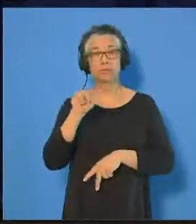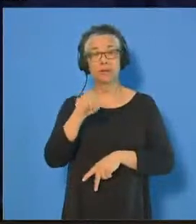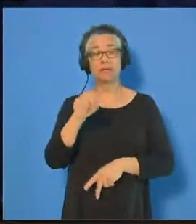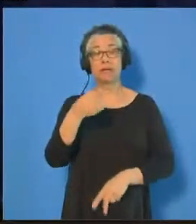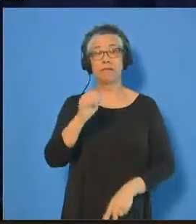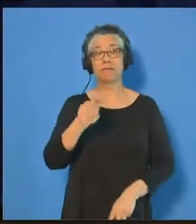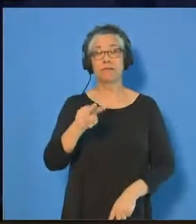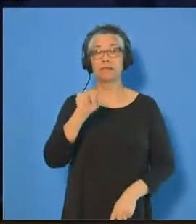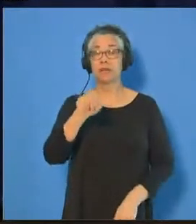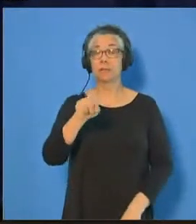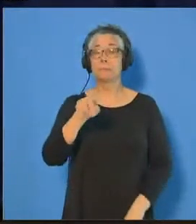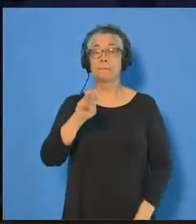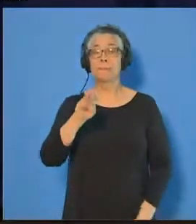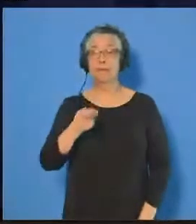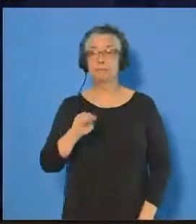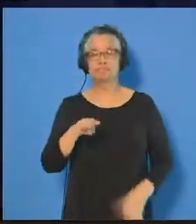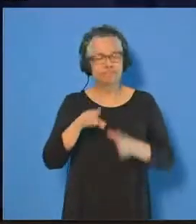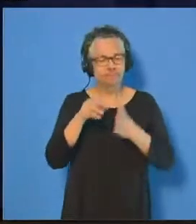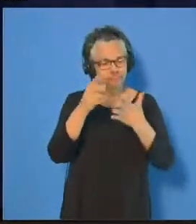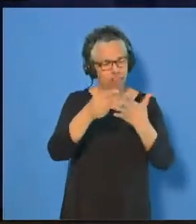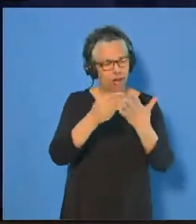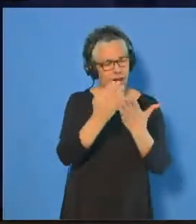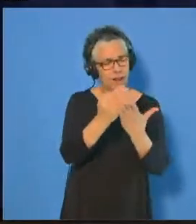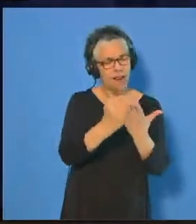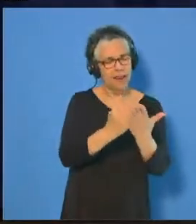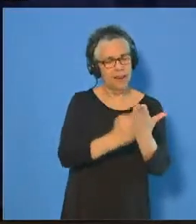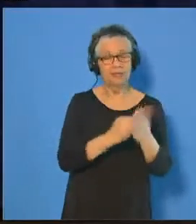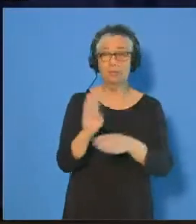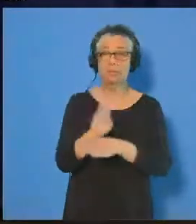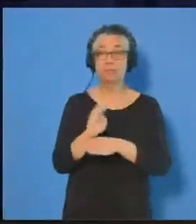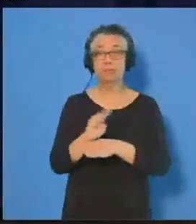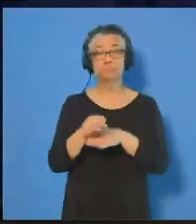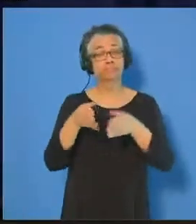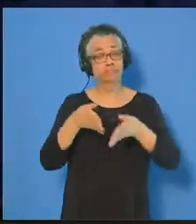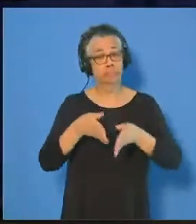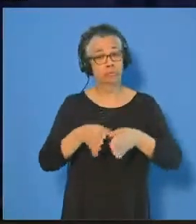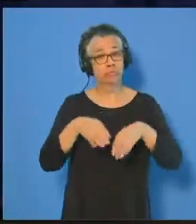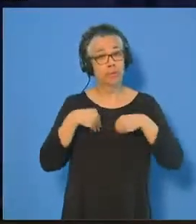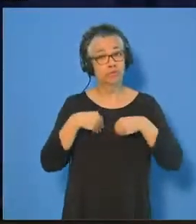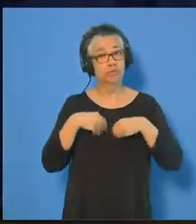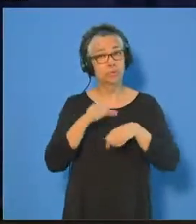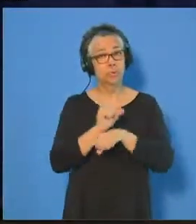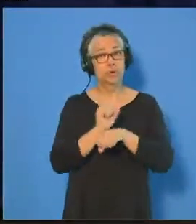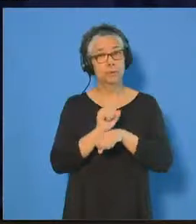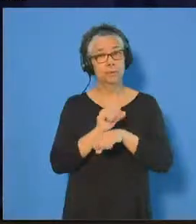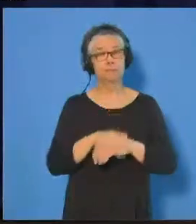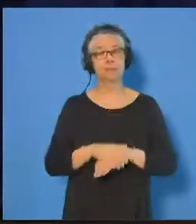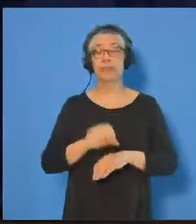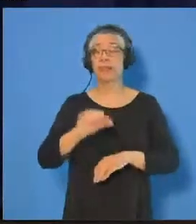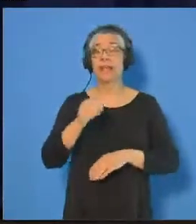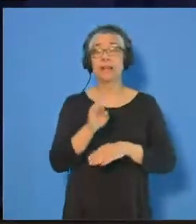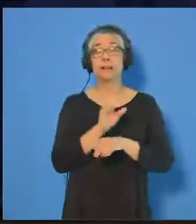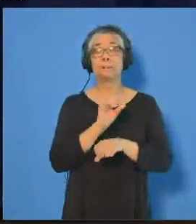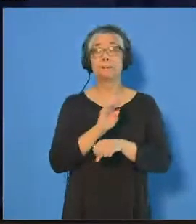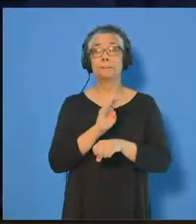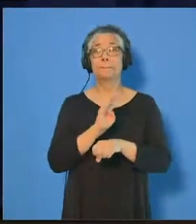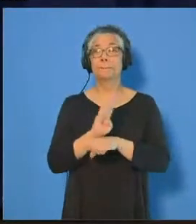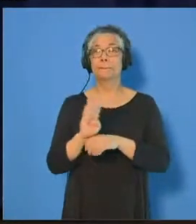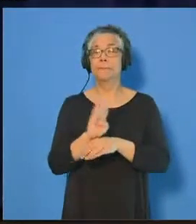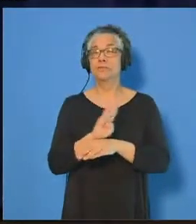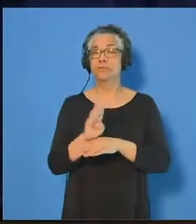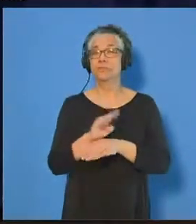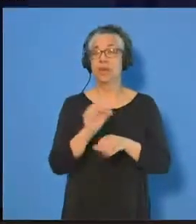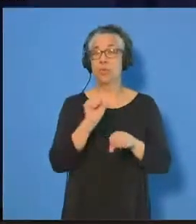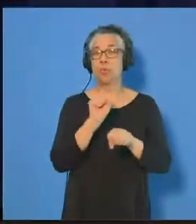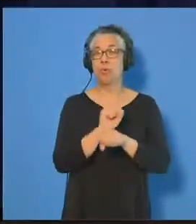www.gov.bm to see what businesses have been granted permission to operate. Any business that opens contrary to the emergency